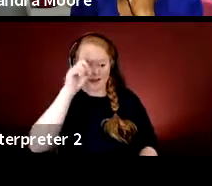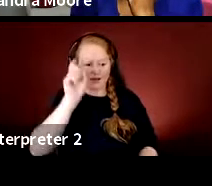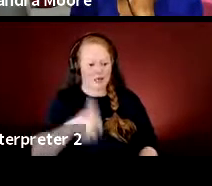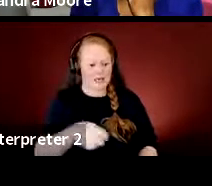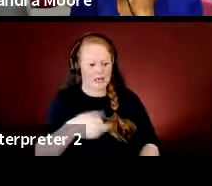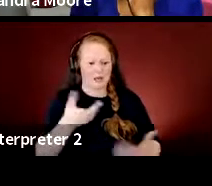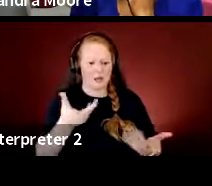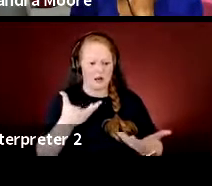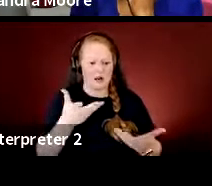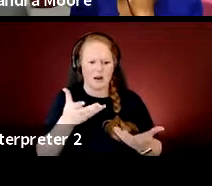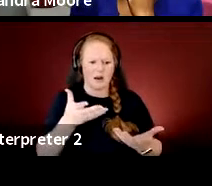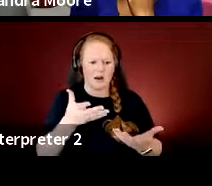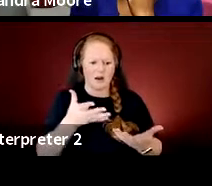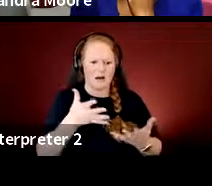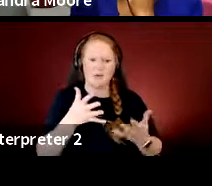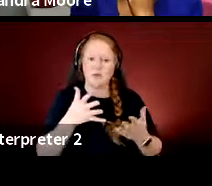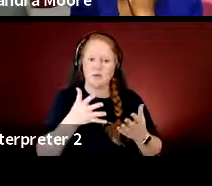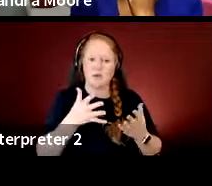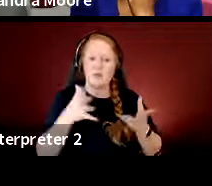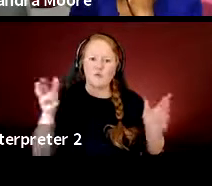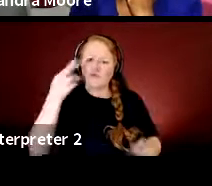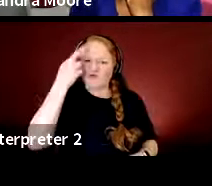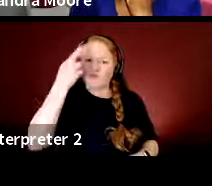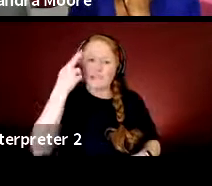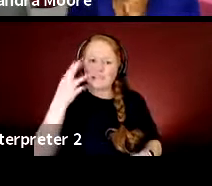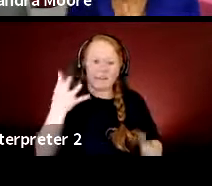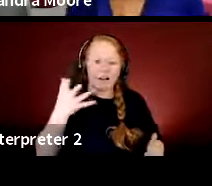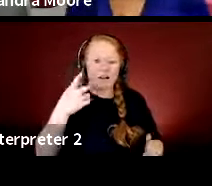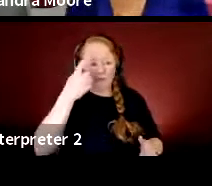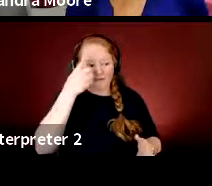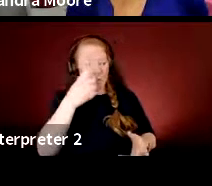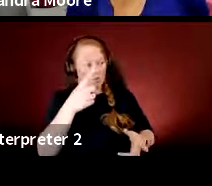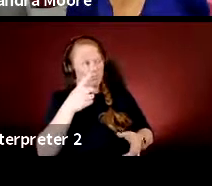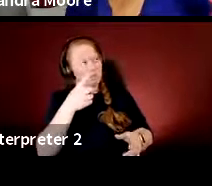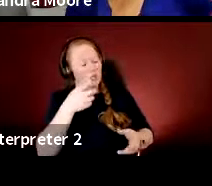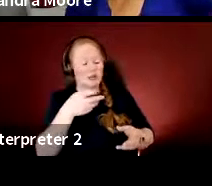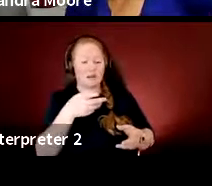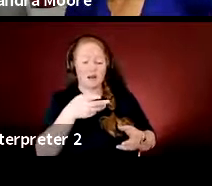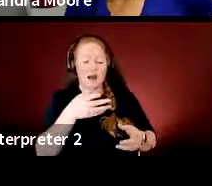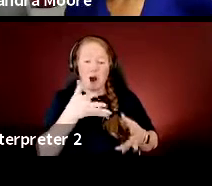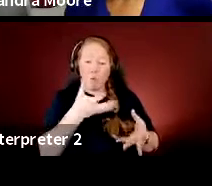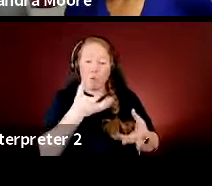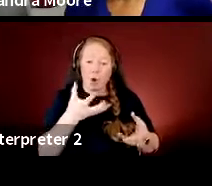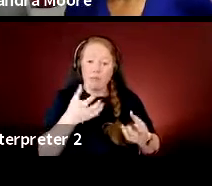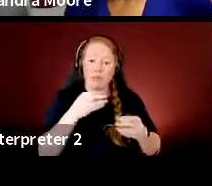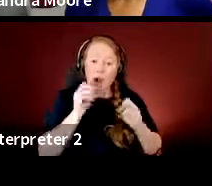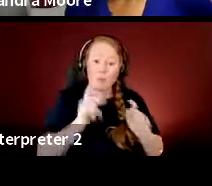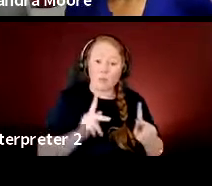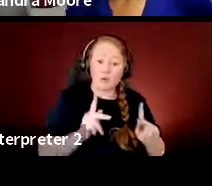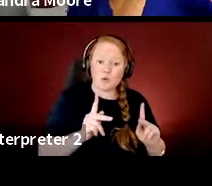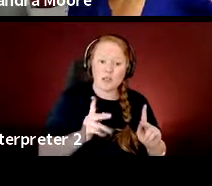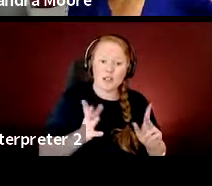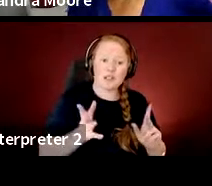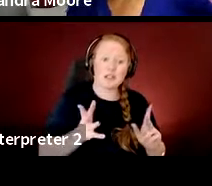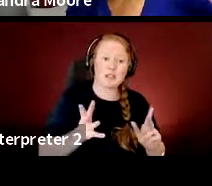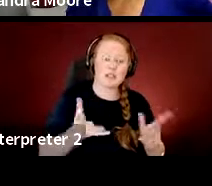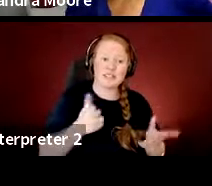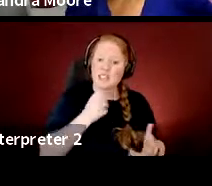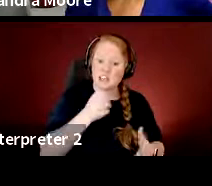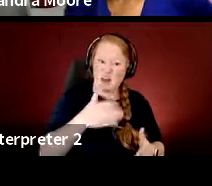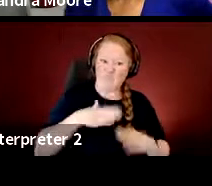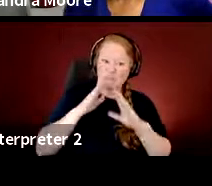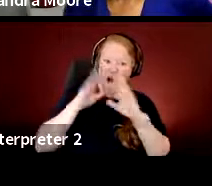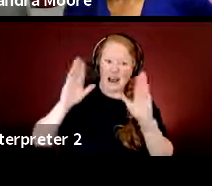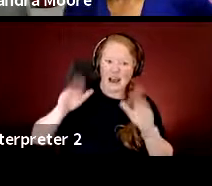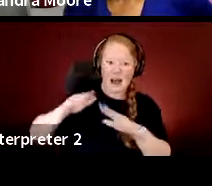incentivizing the individuals that are like me who want to live up, who want the opportunity to not have my housing or